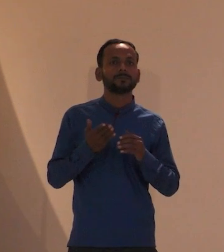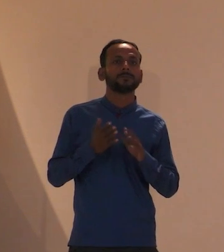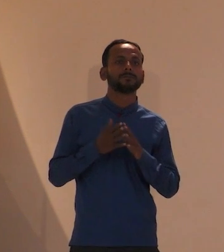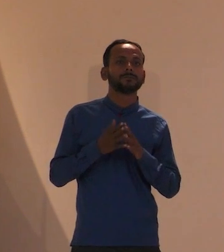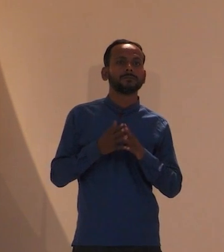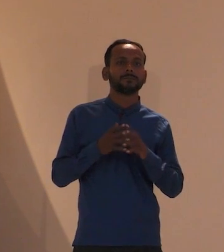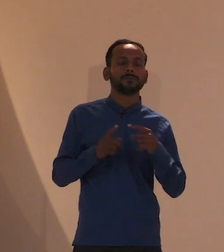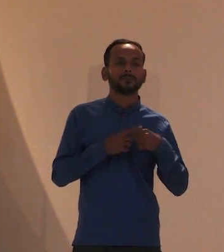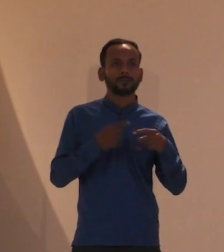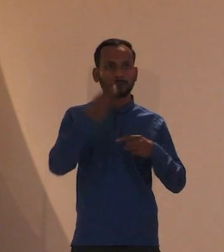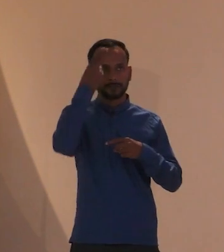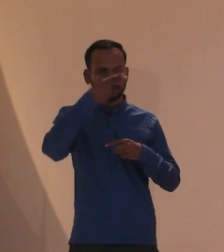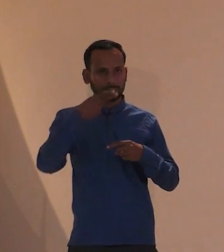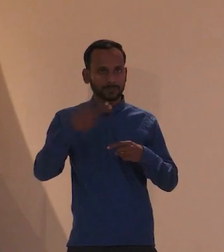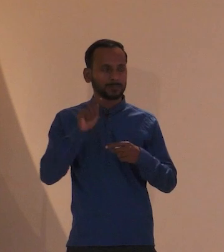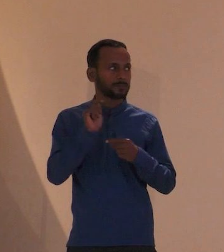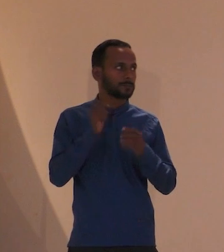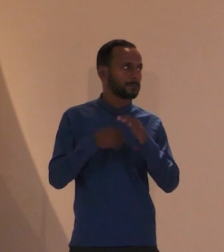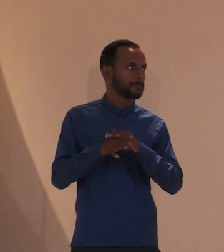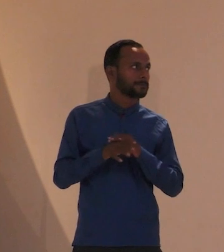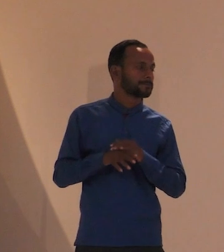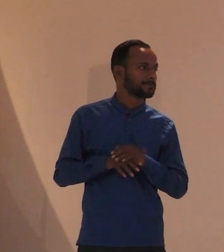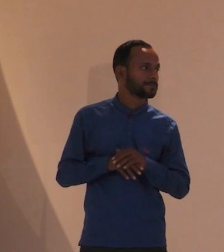these Christian artworks.